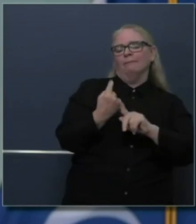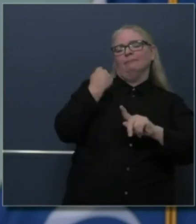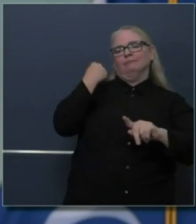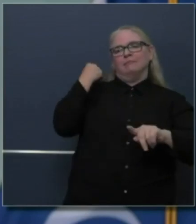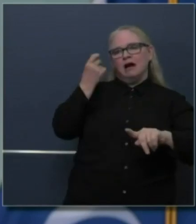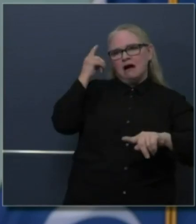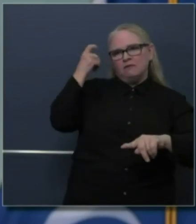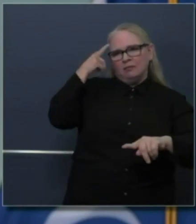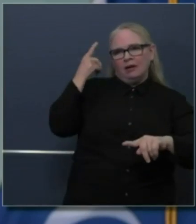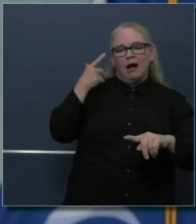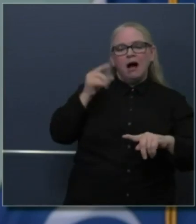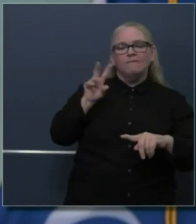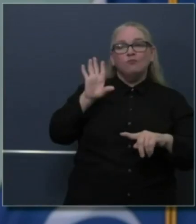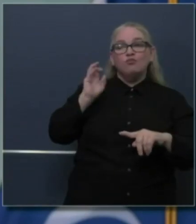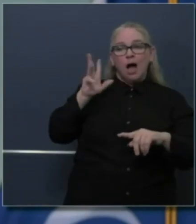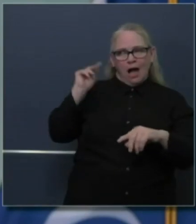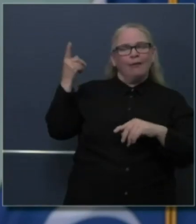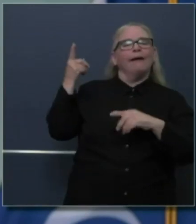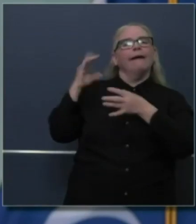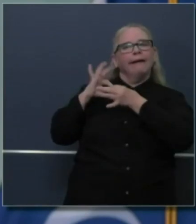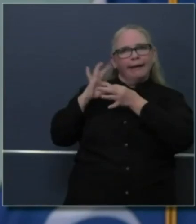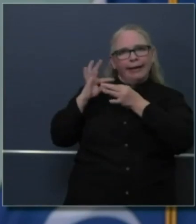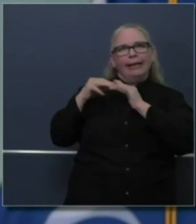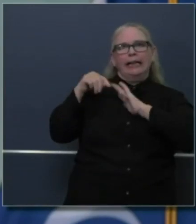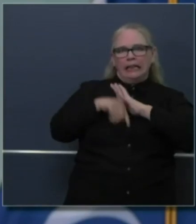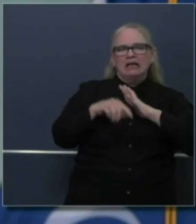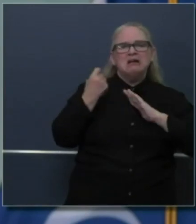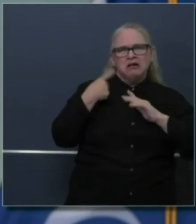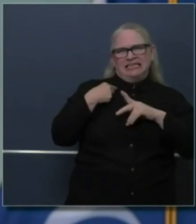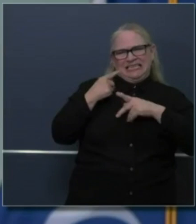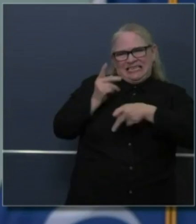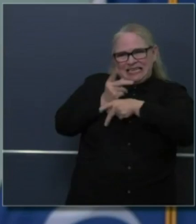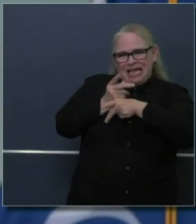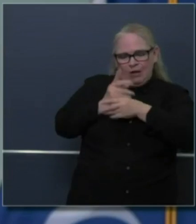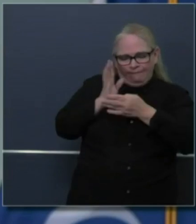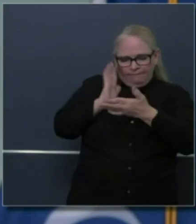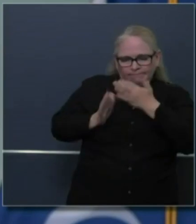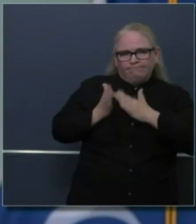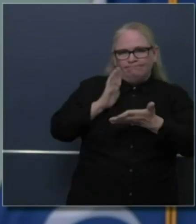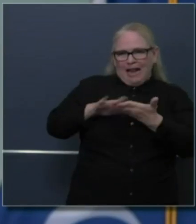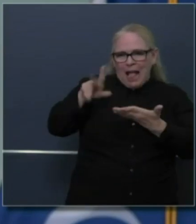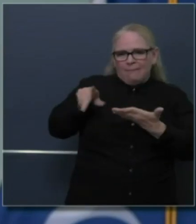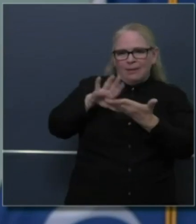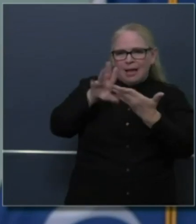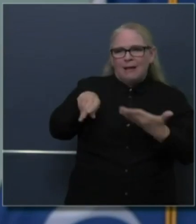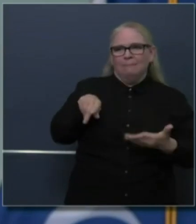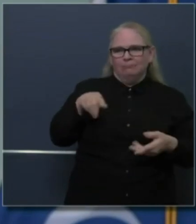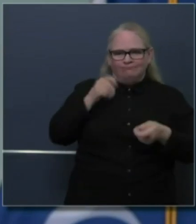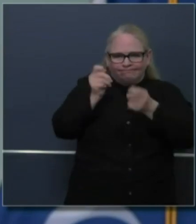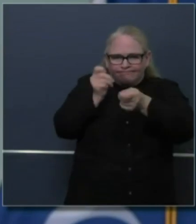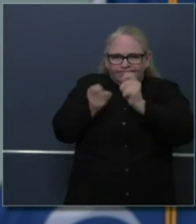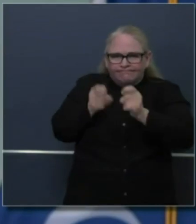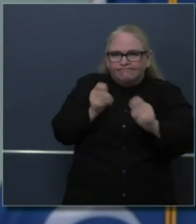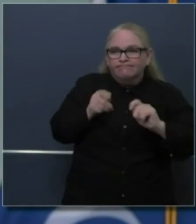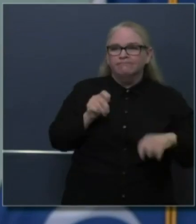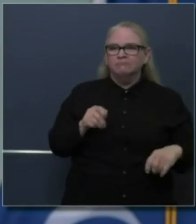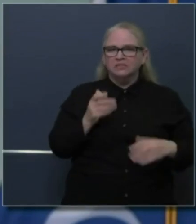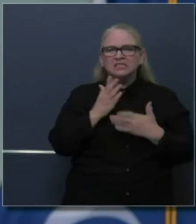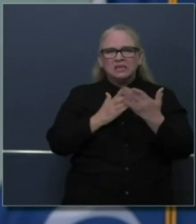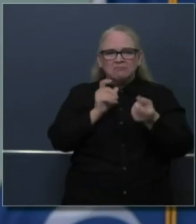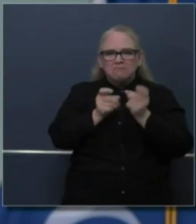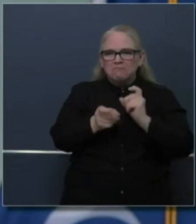often about. We were able to get rid of a lot of the gimmicks, the budgetary gimmicks that were so much part of